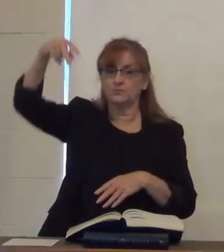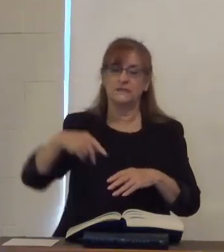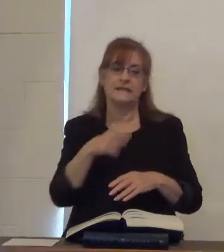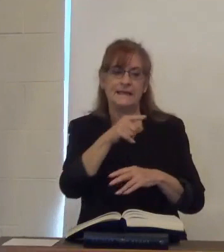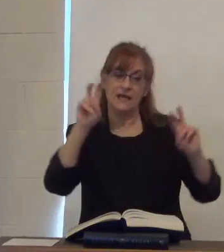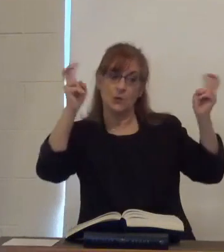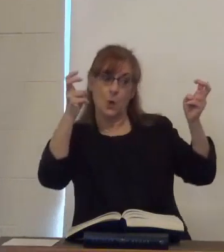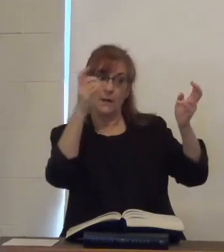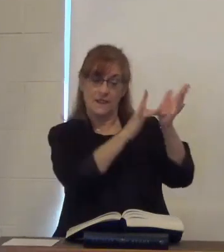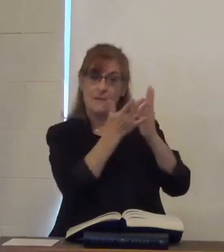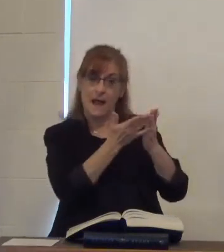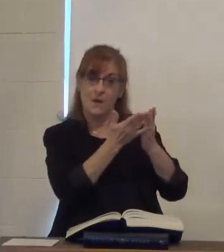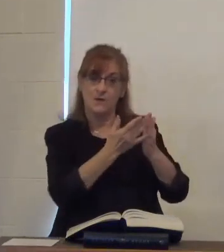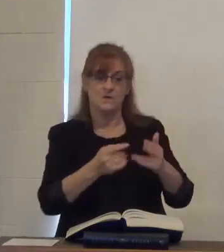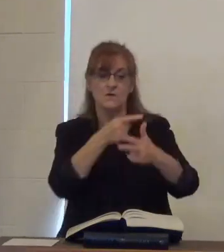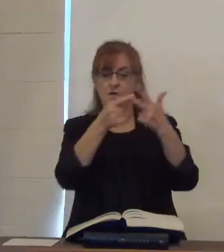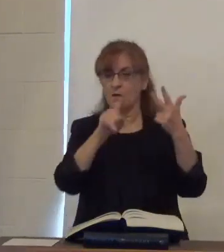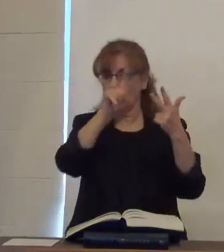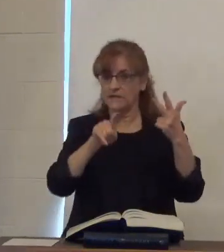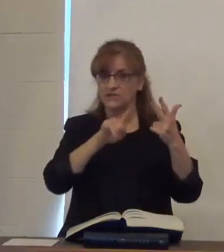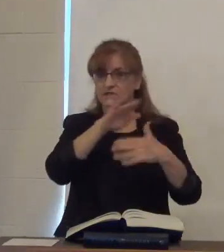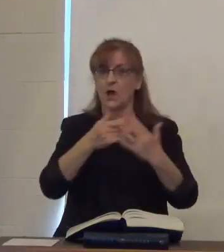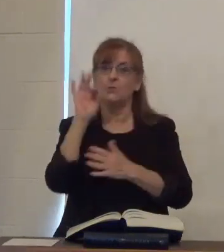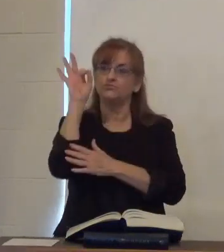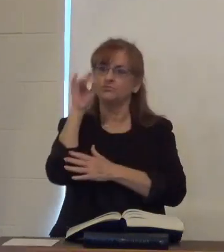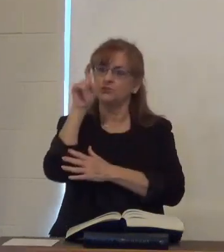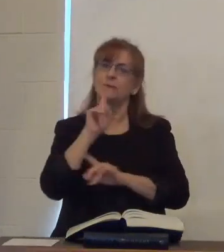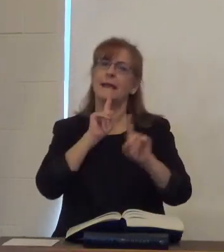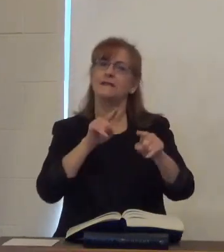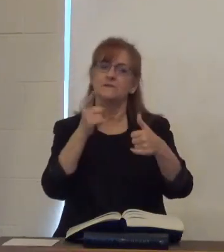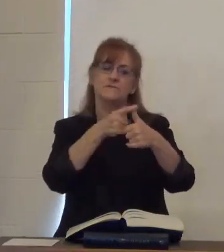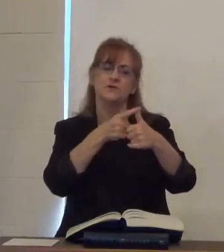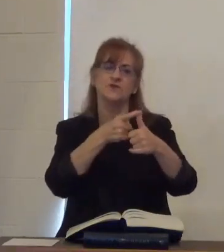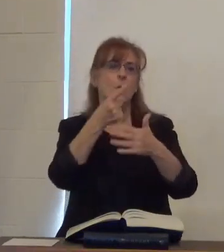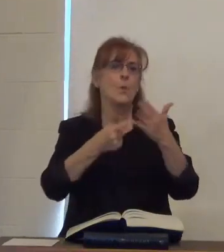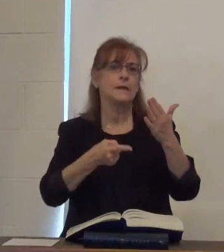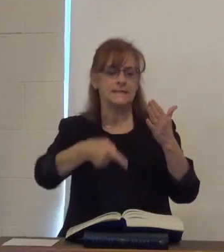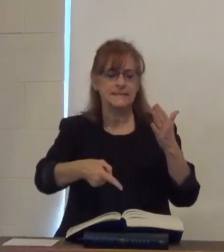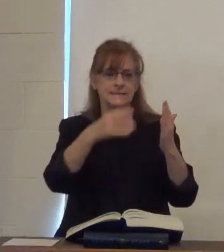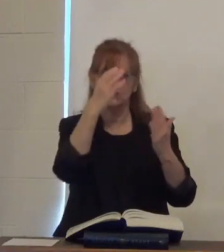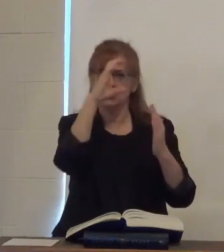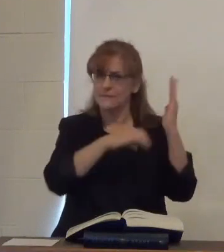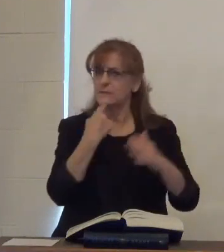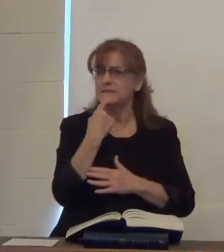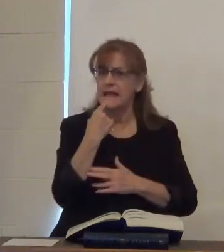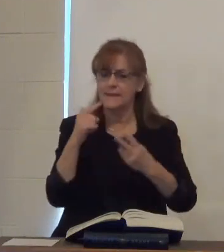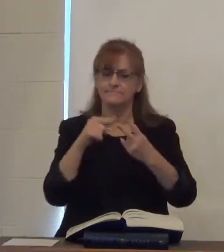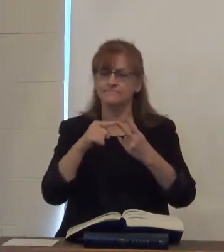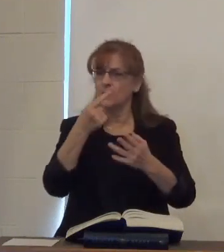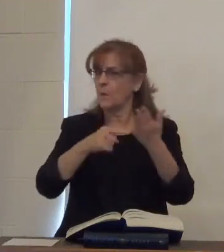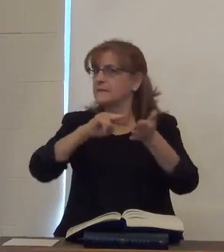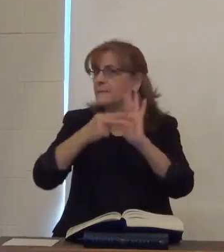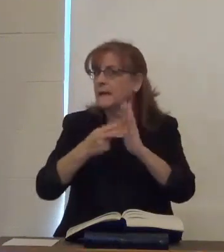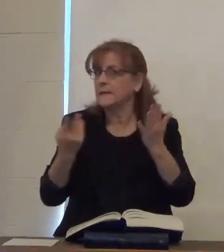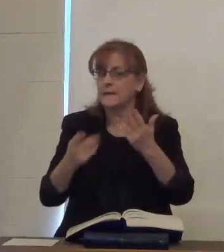application. There are three questions that every sermon should answer. What does the passage say? What does the passage